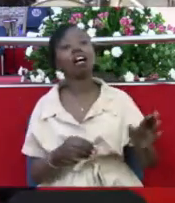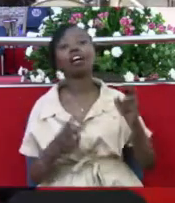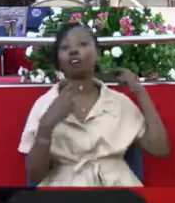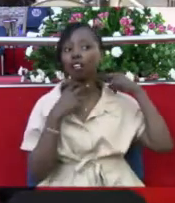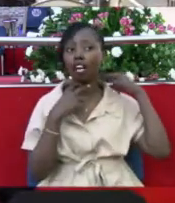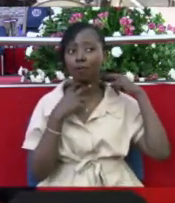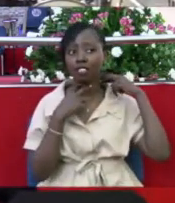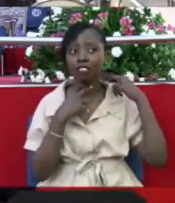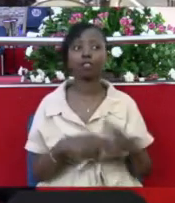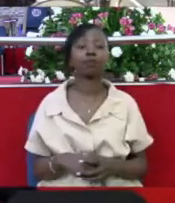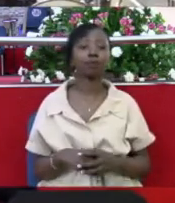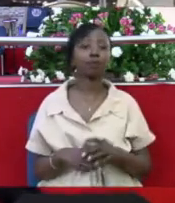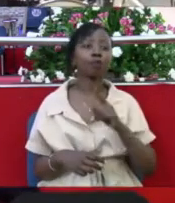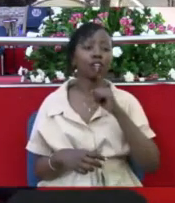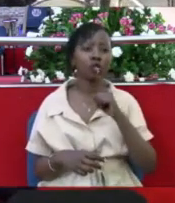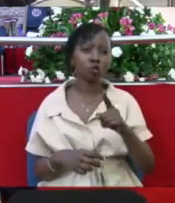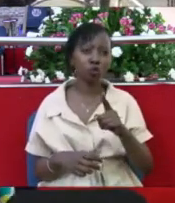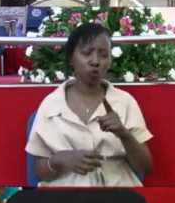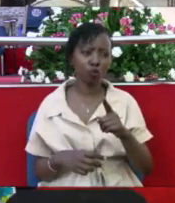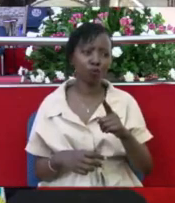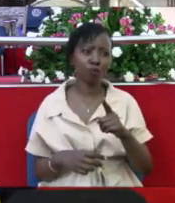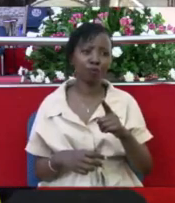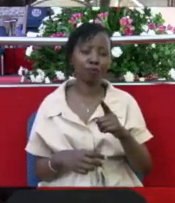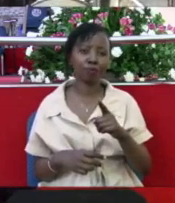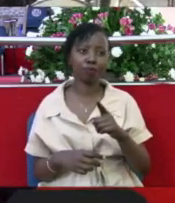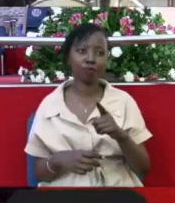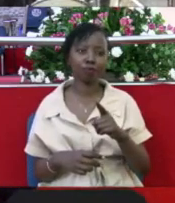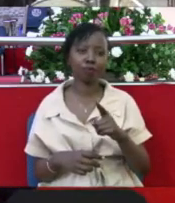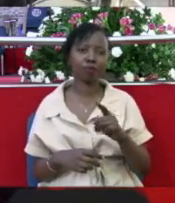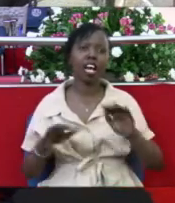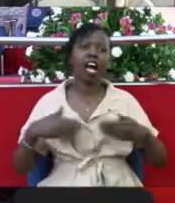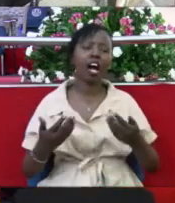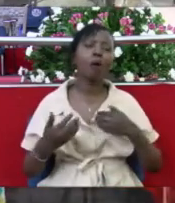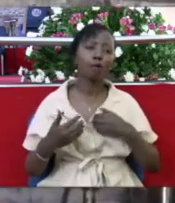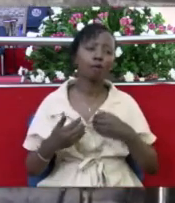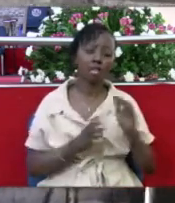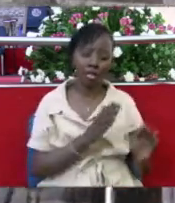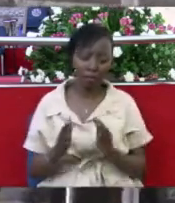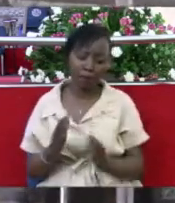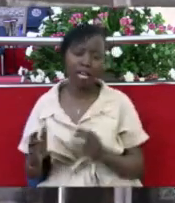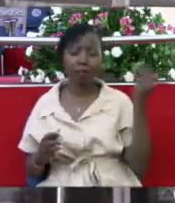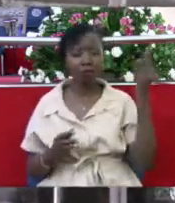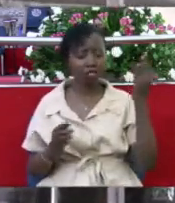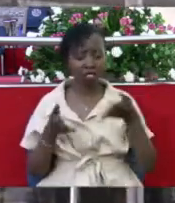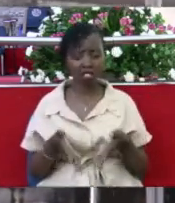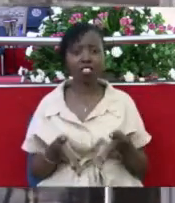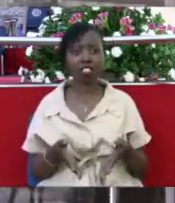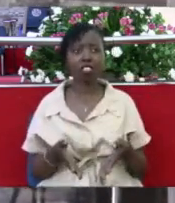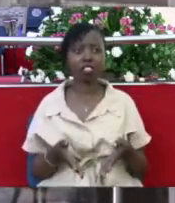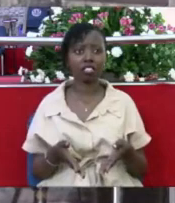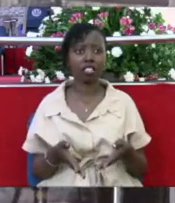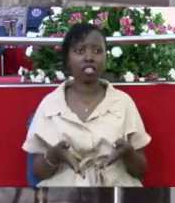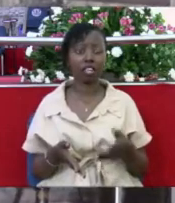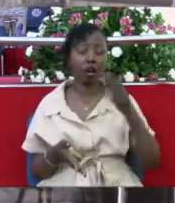my outline for this sermon, kwa hivyo vile nimepanga mahubiri haya, because I am a teacher of